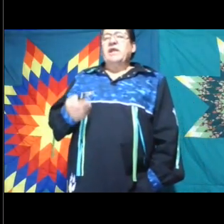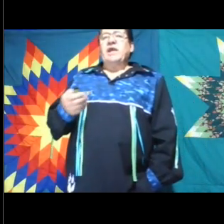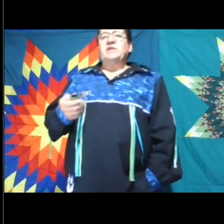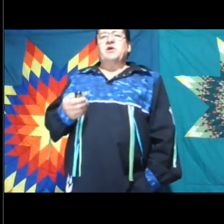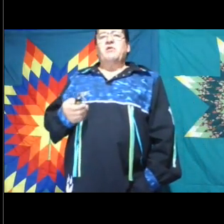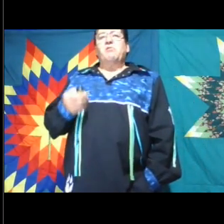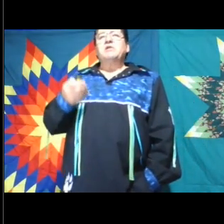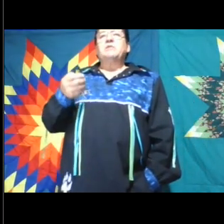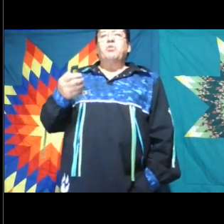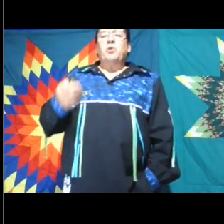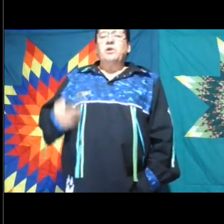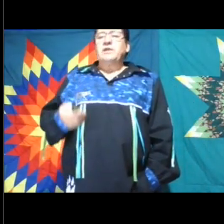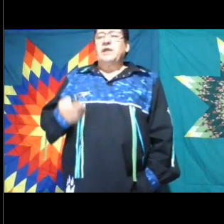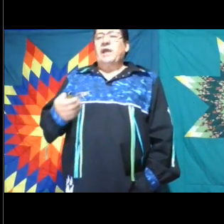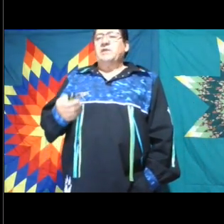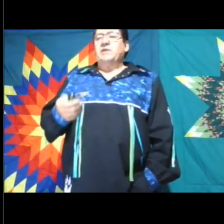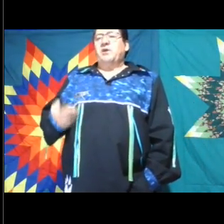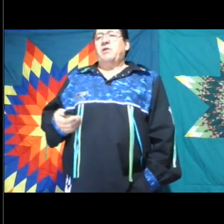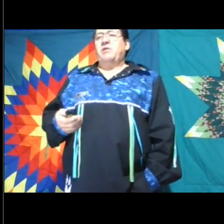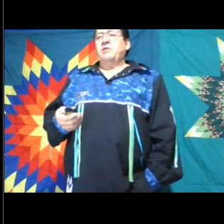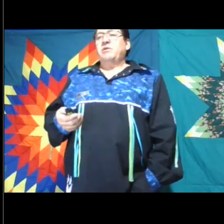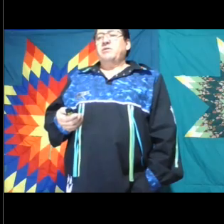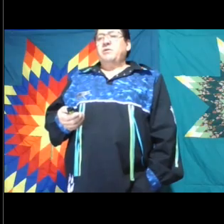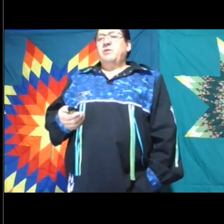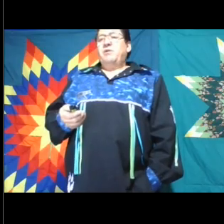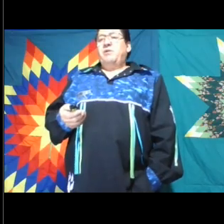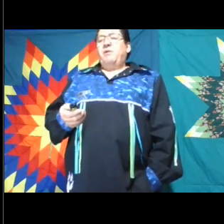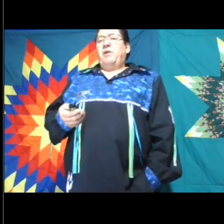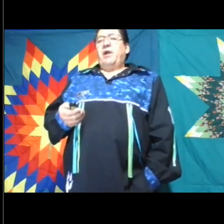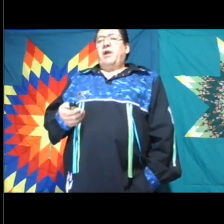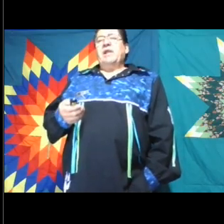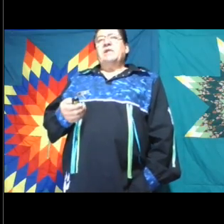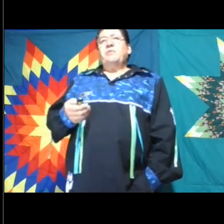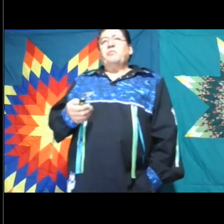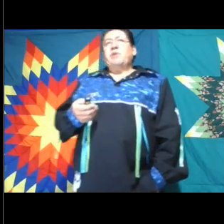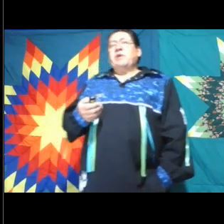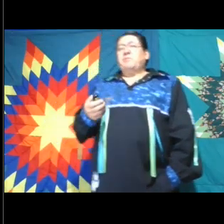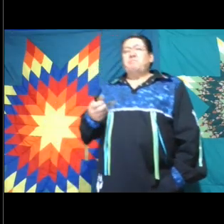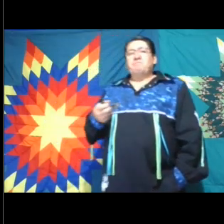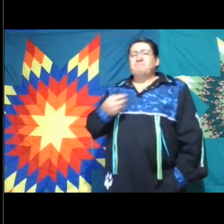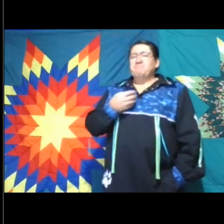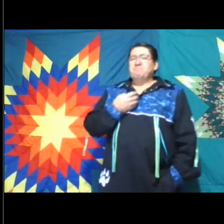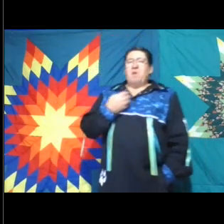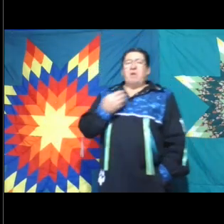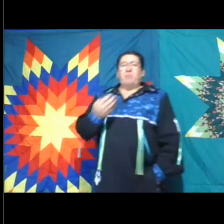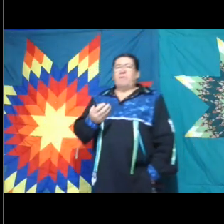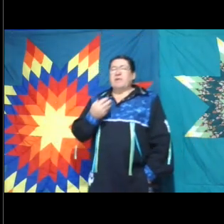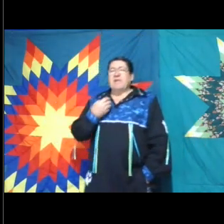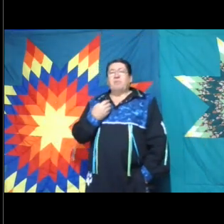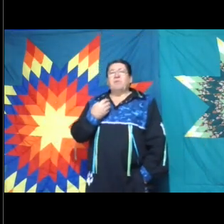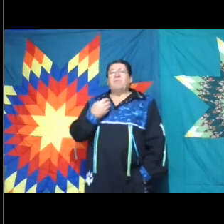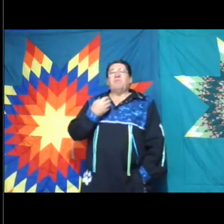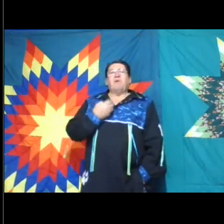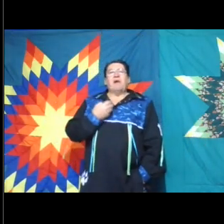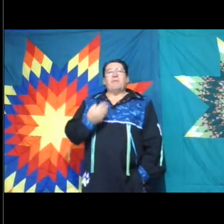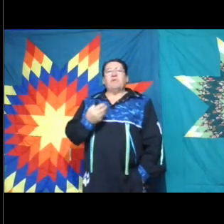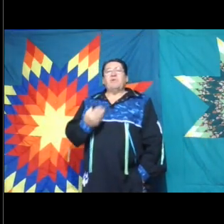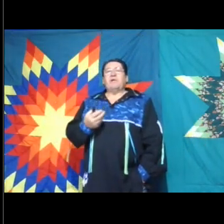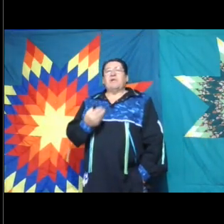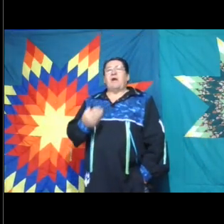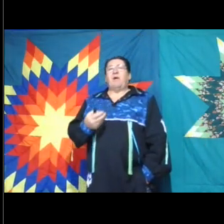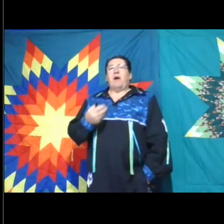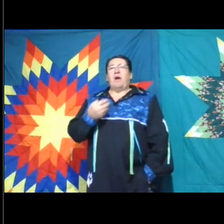within the HR or supports the HR. And this could be a perfect example of what I